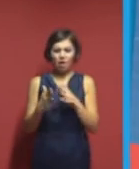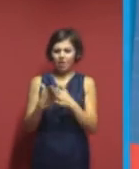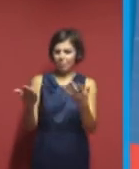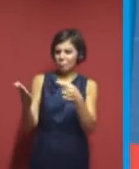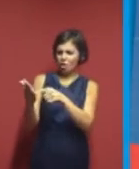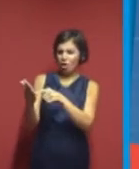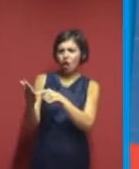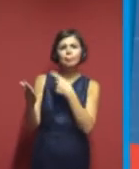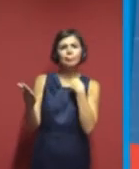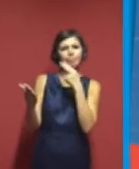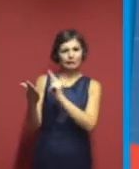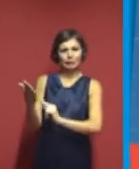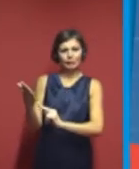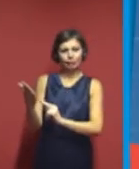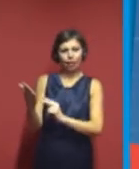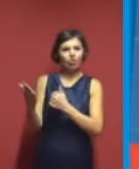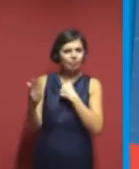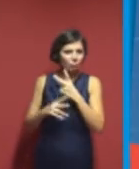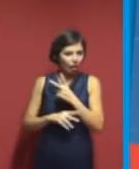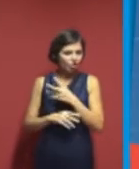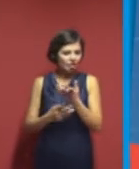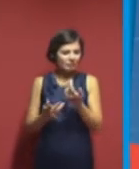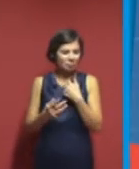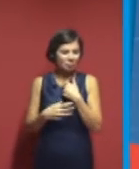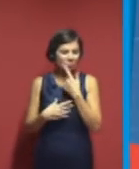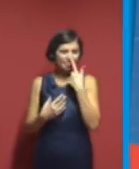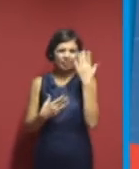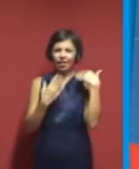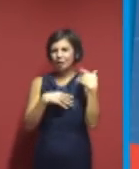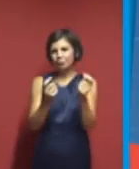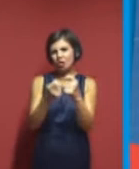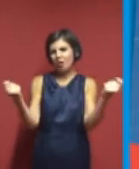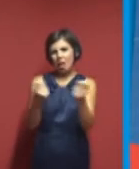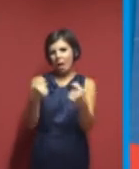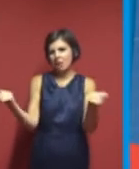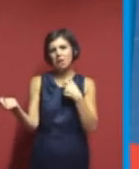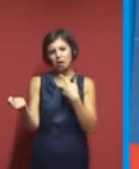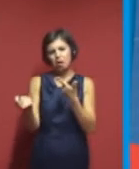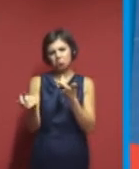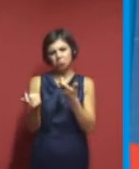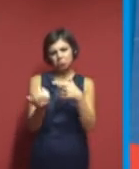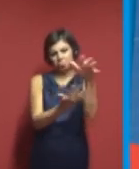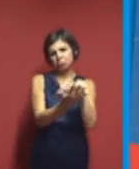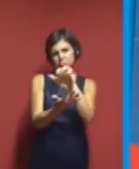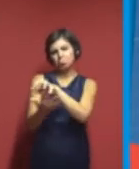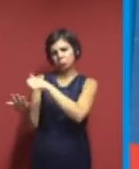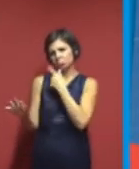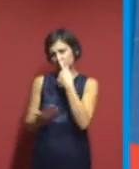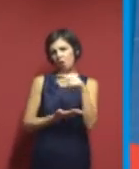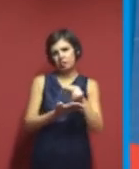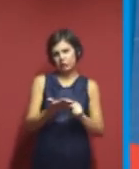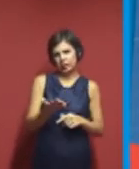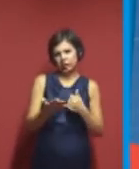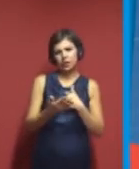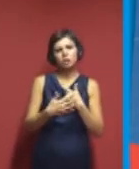while. And I really did write about subjects from Da Vinci to Bonzi in this magazine. But I'm not a maker, I'm